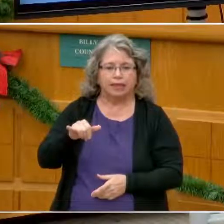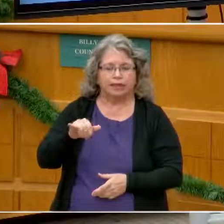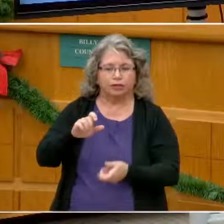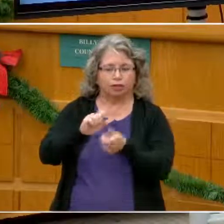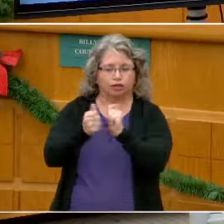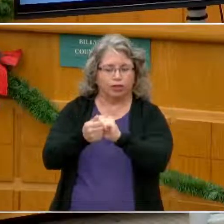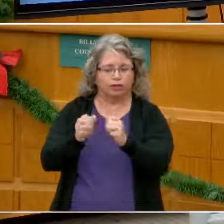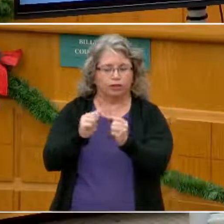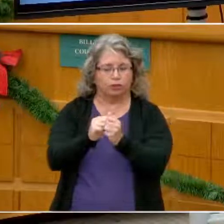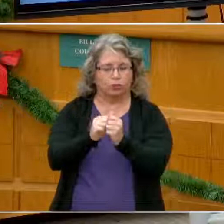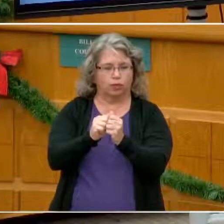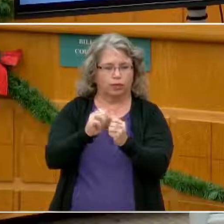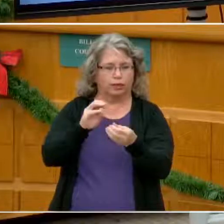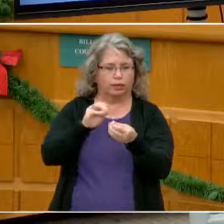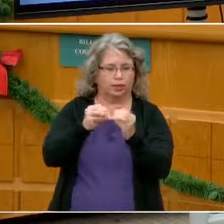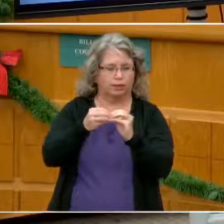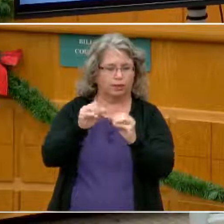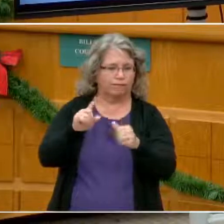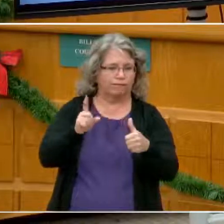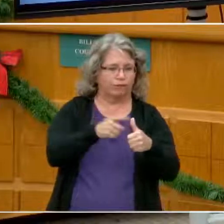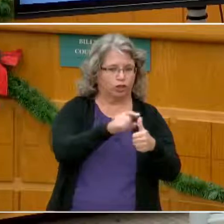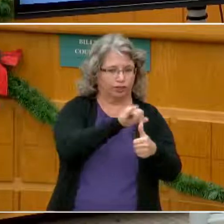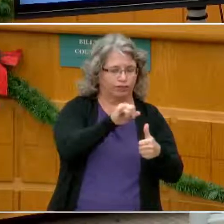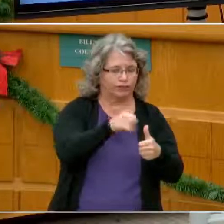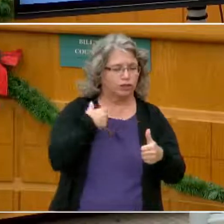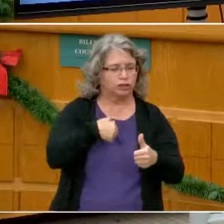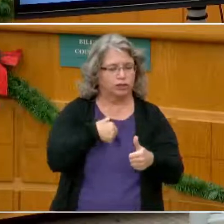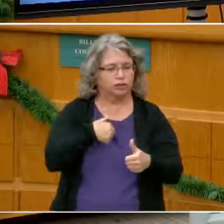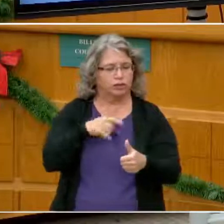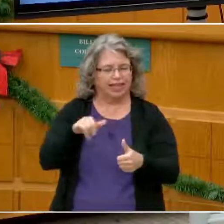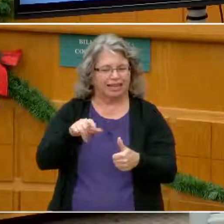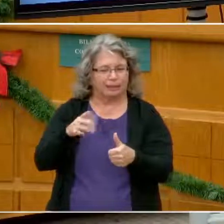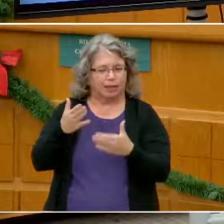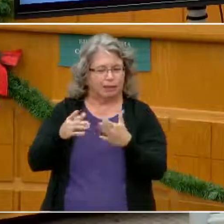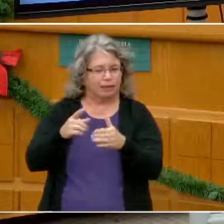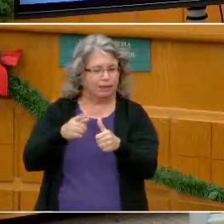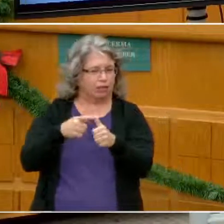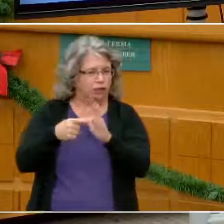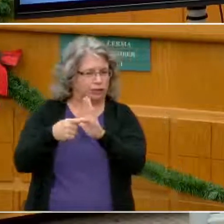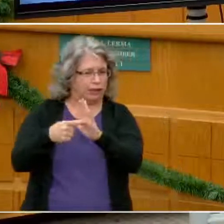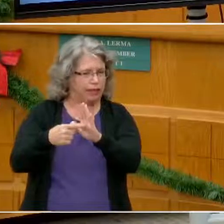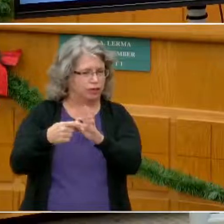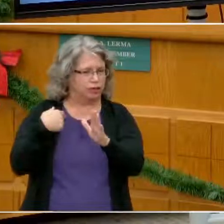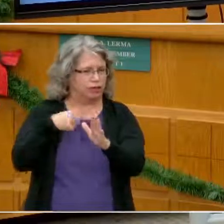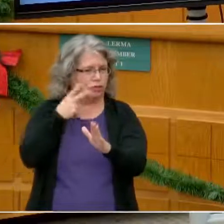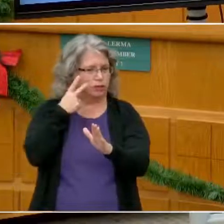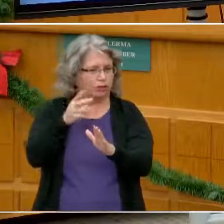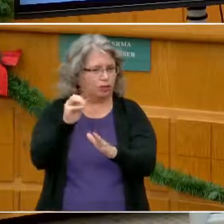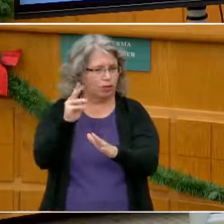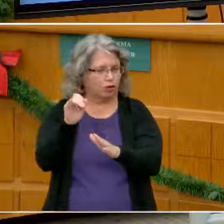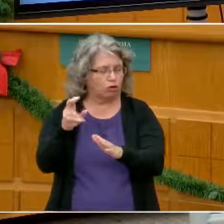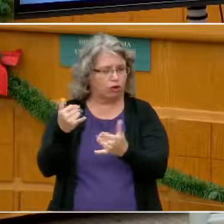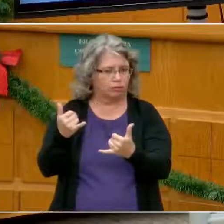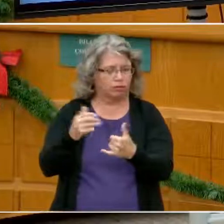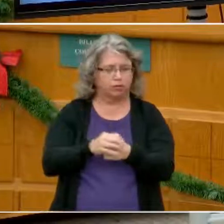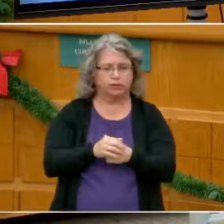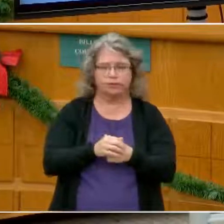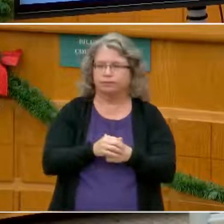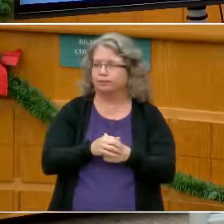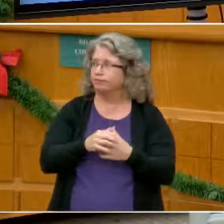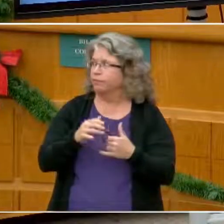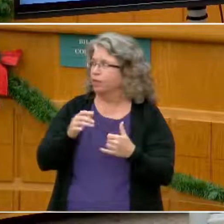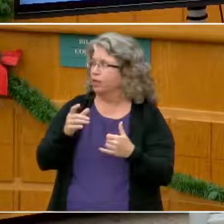signal that we're seeing Omicron starting locally. The transmission rate right now is 0.97 overall, which means